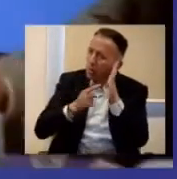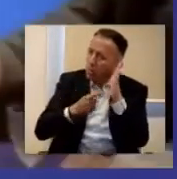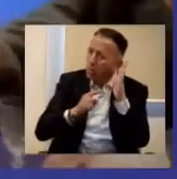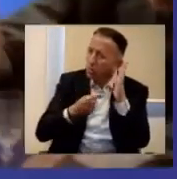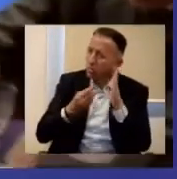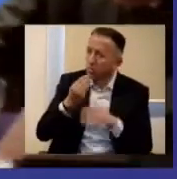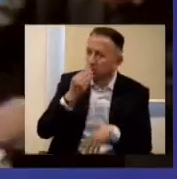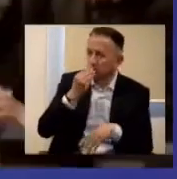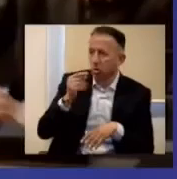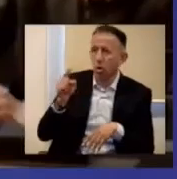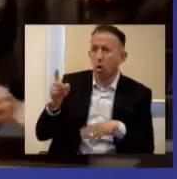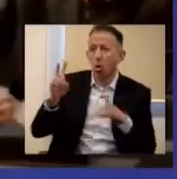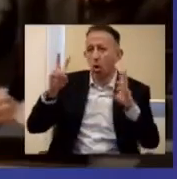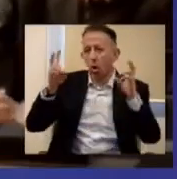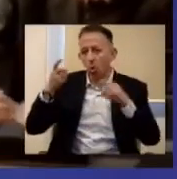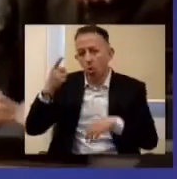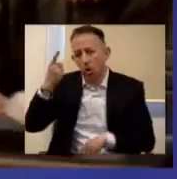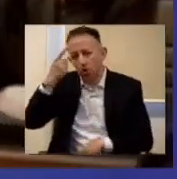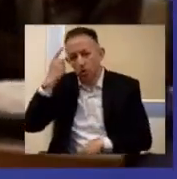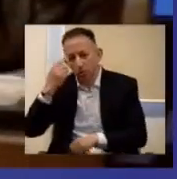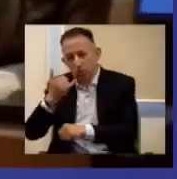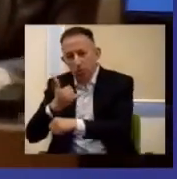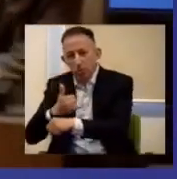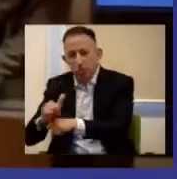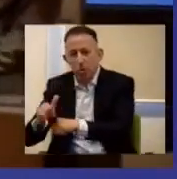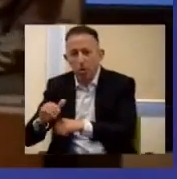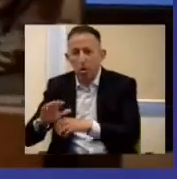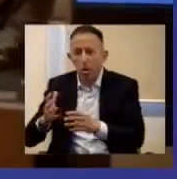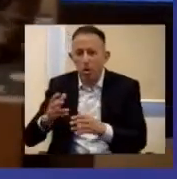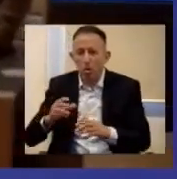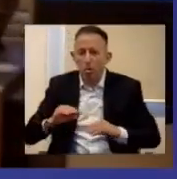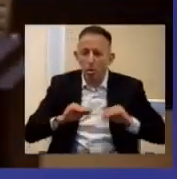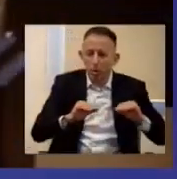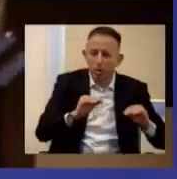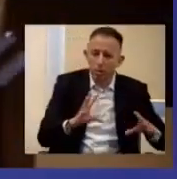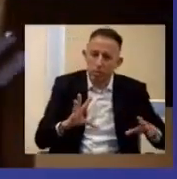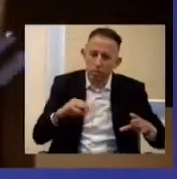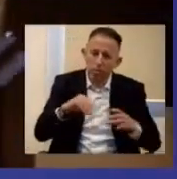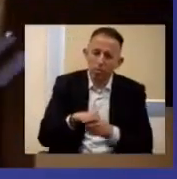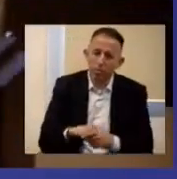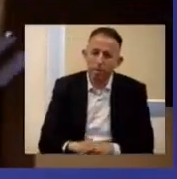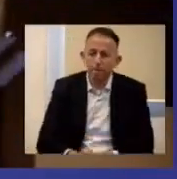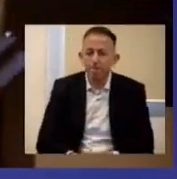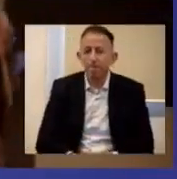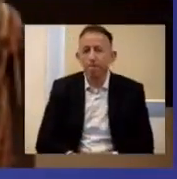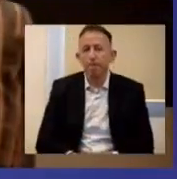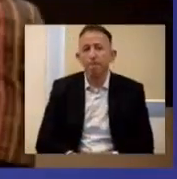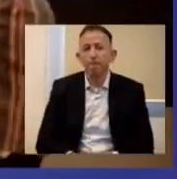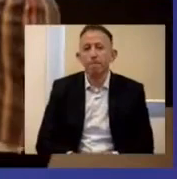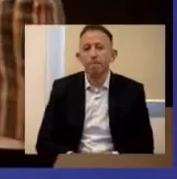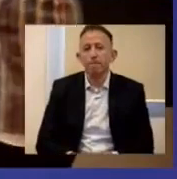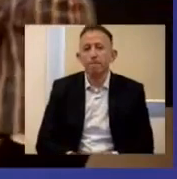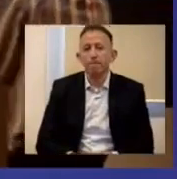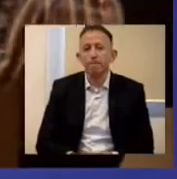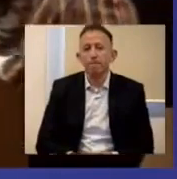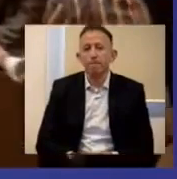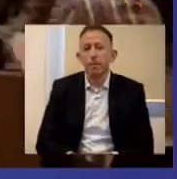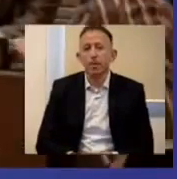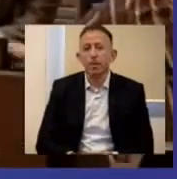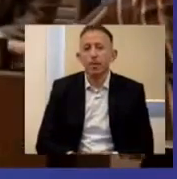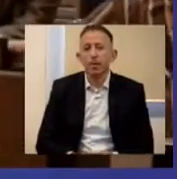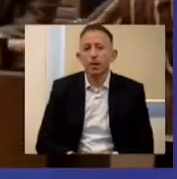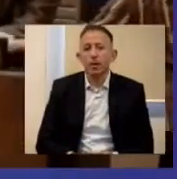I have noted that one of the takeaway messages from your talk is that artificial intelligence is